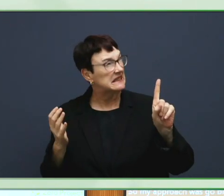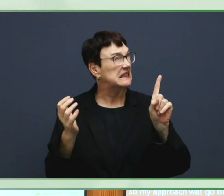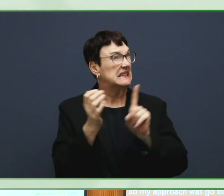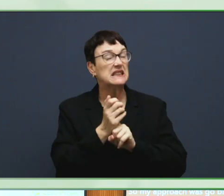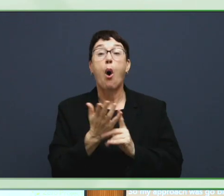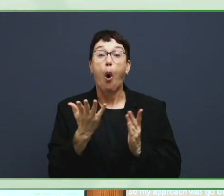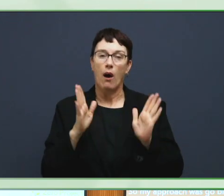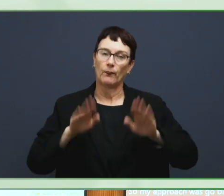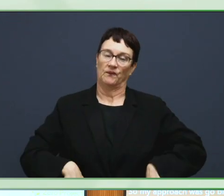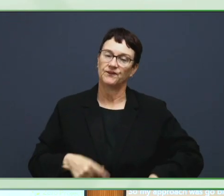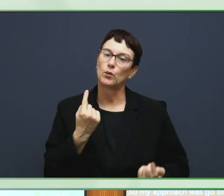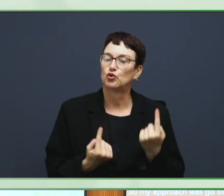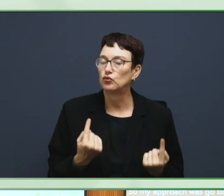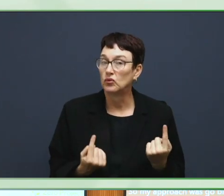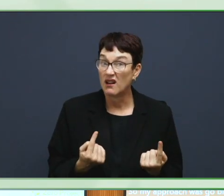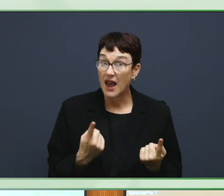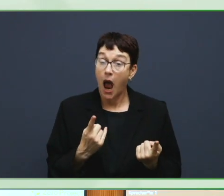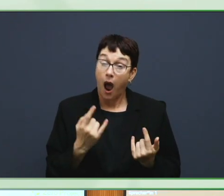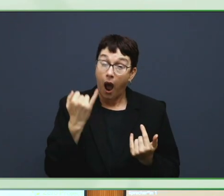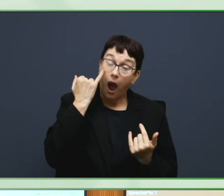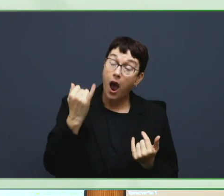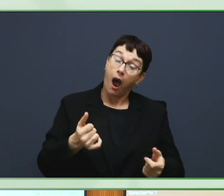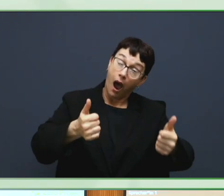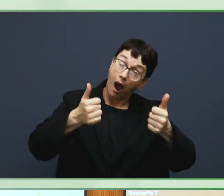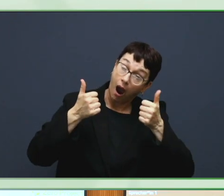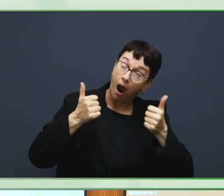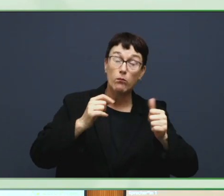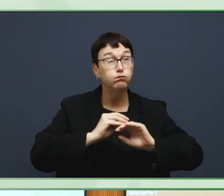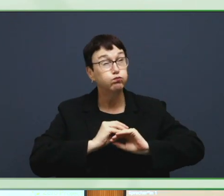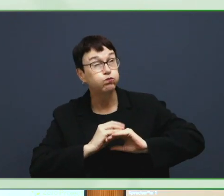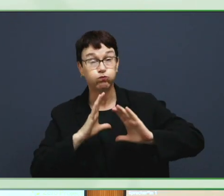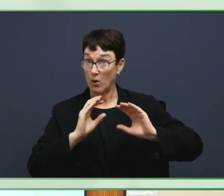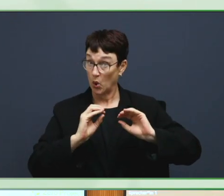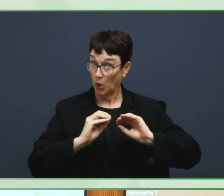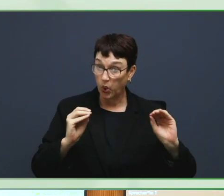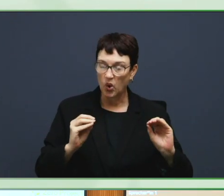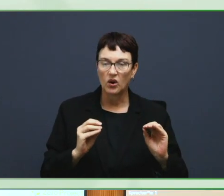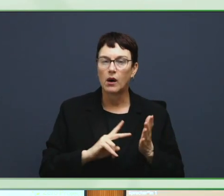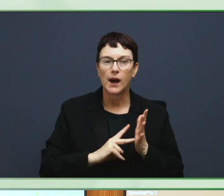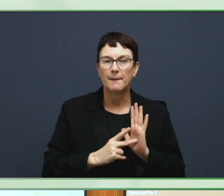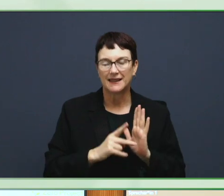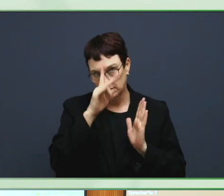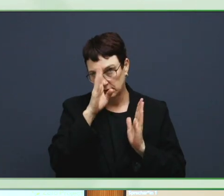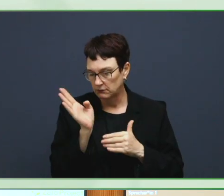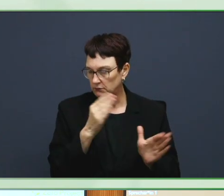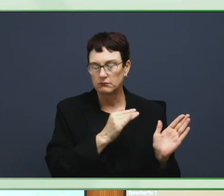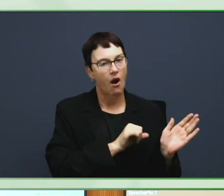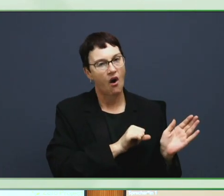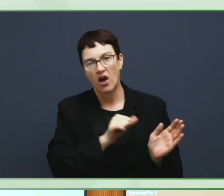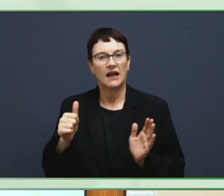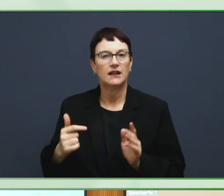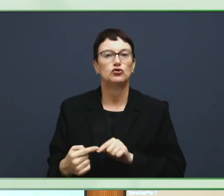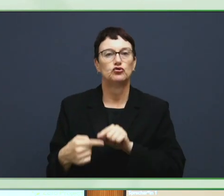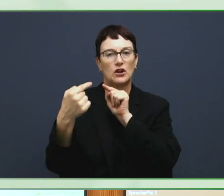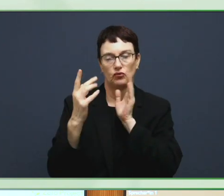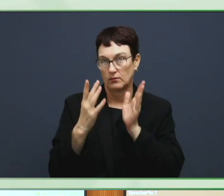moving on, I'm moving on personally in my life to another challenge. And that is the personal reason why scaling